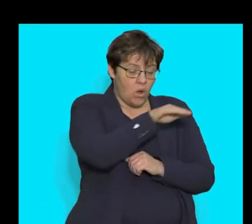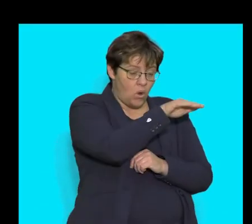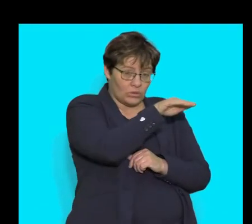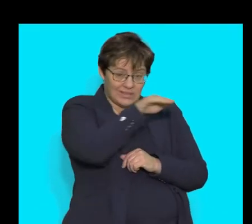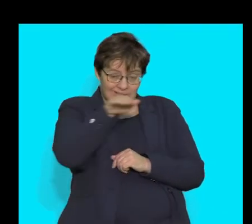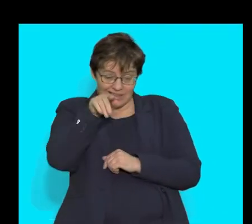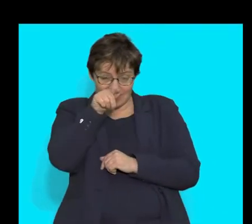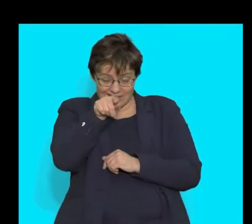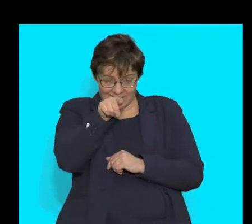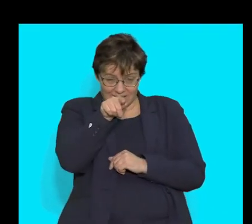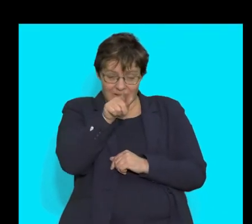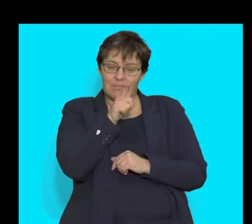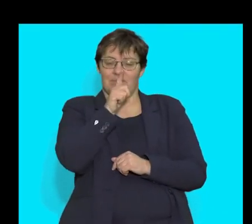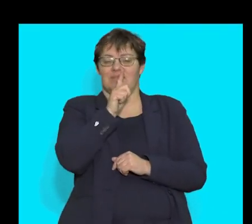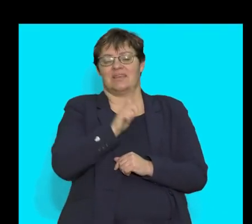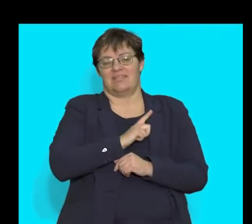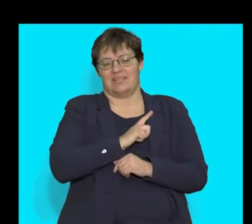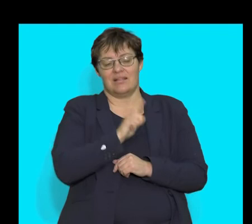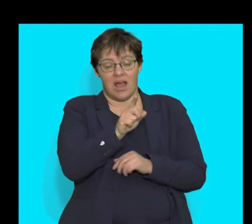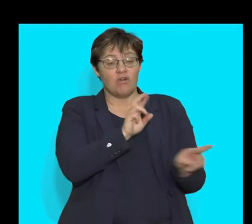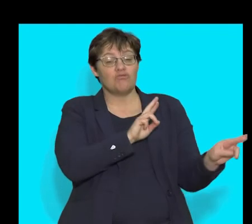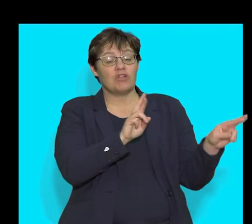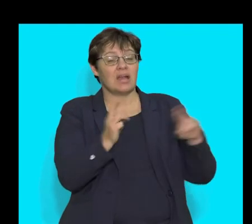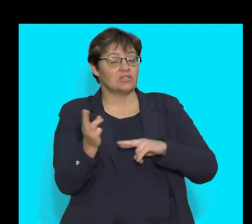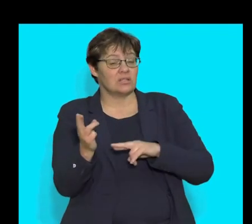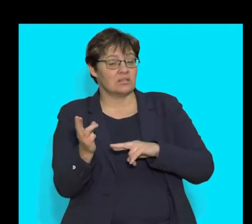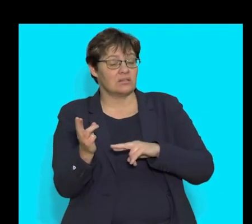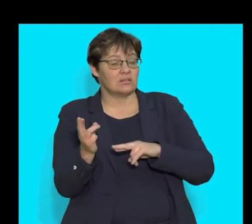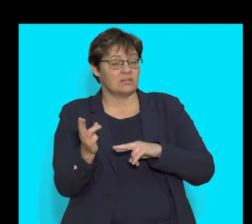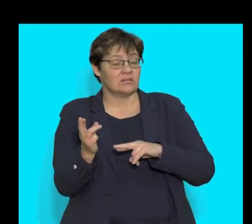the line tells us that this reaction